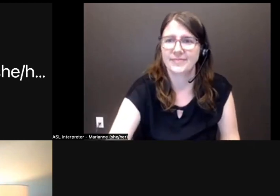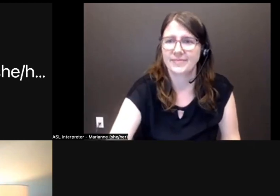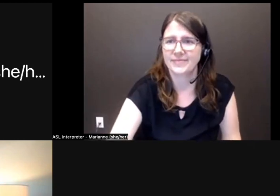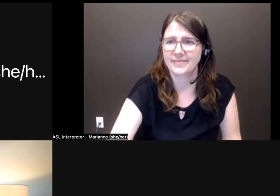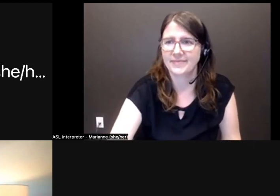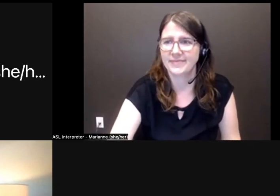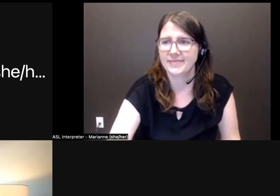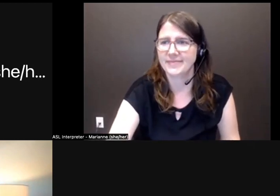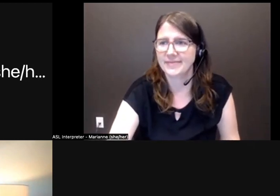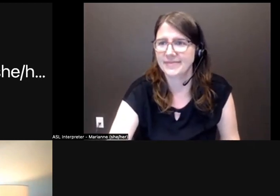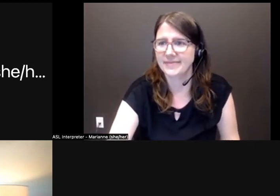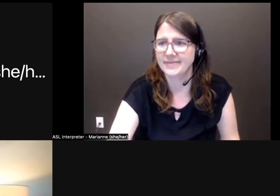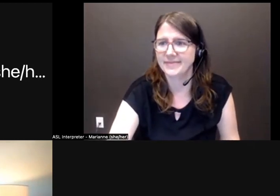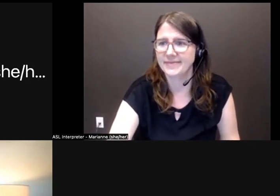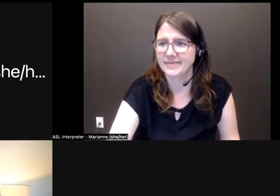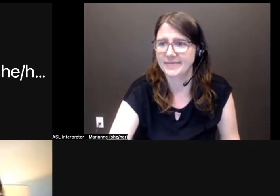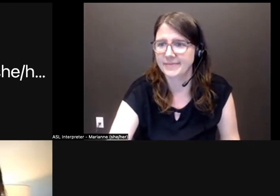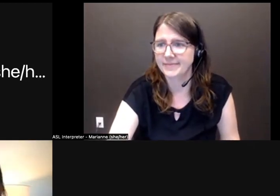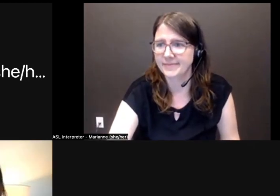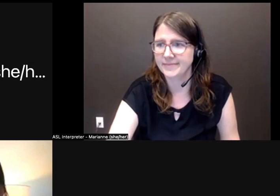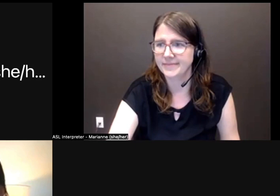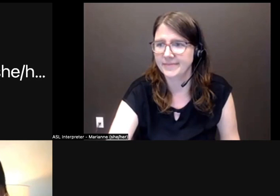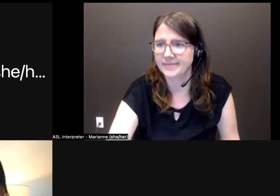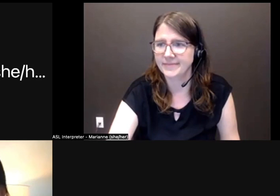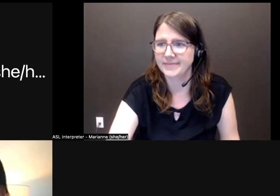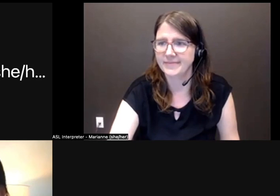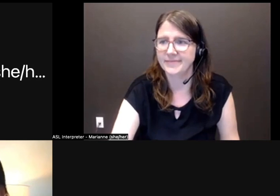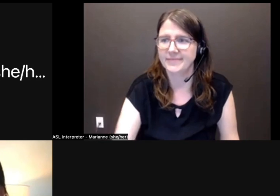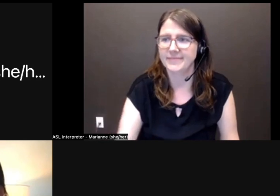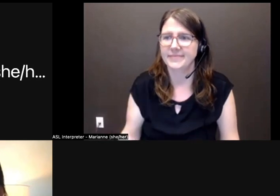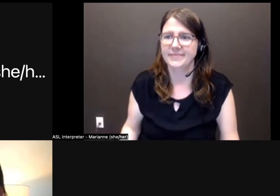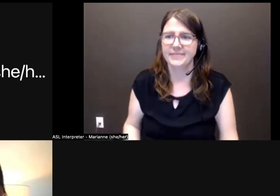See if that's going to work. Perfect.